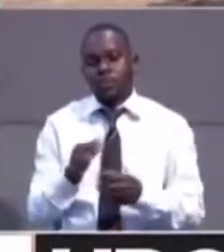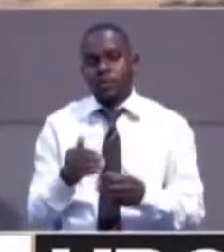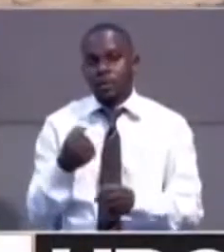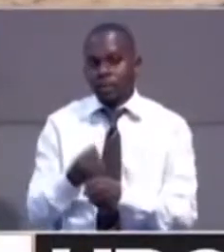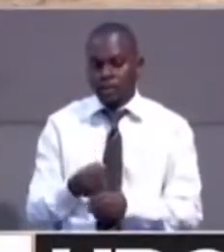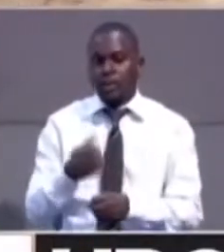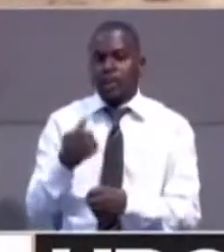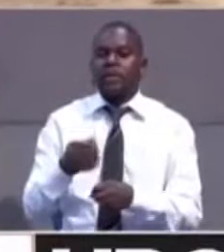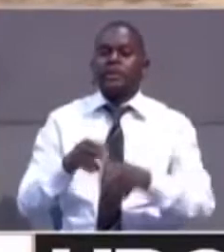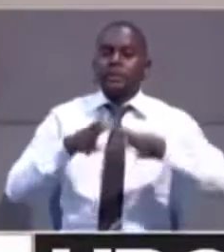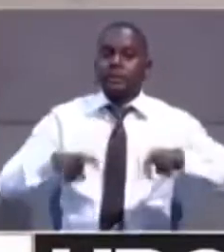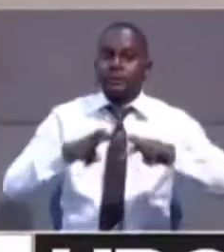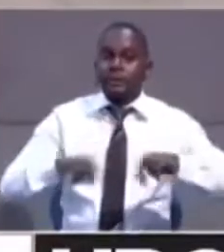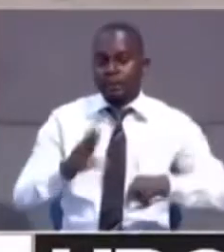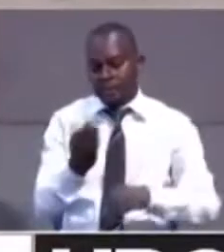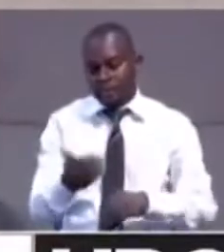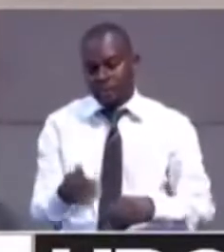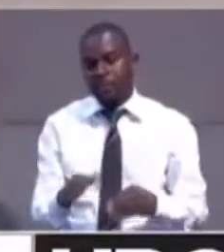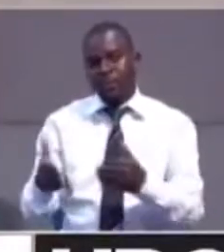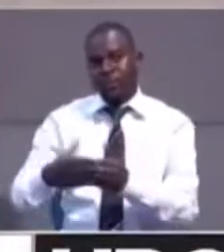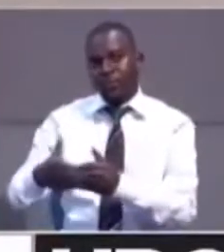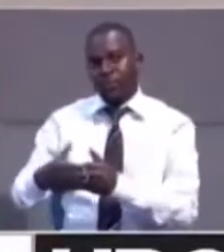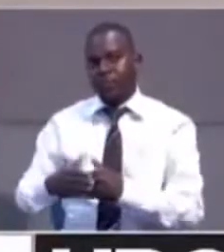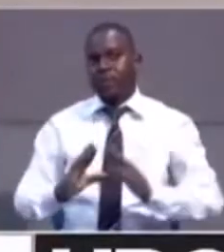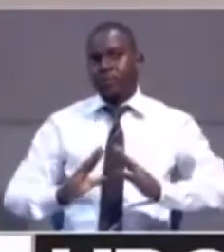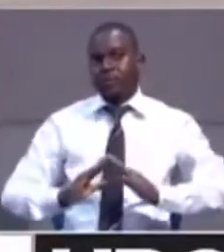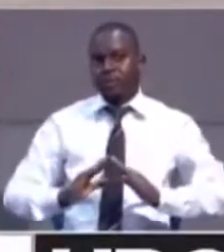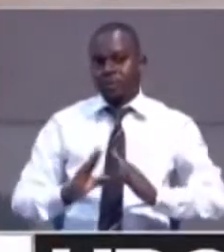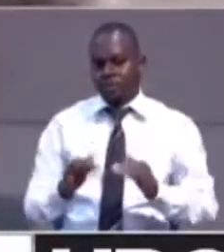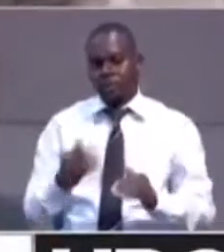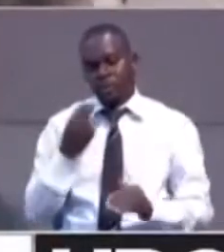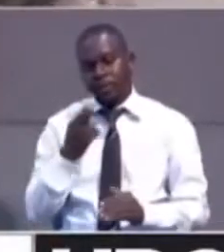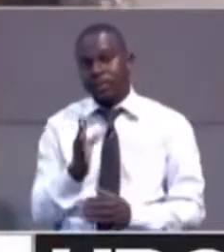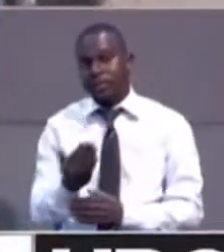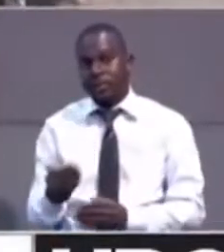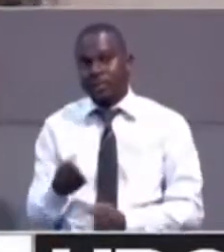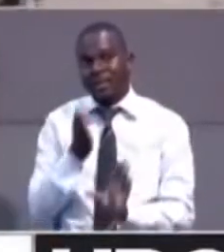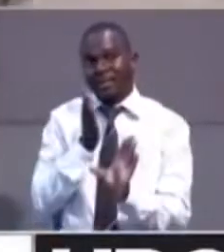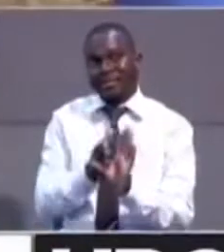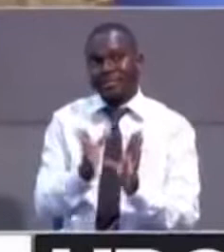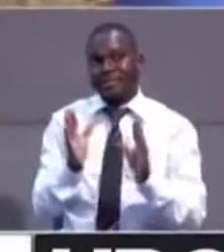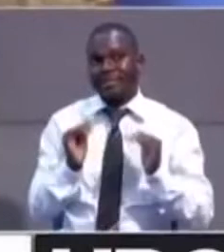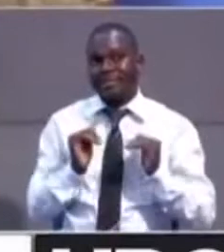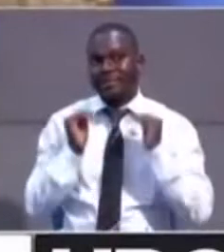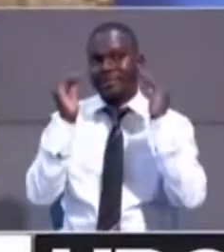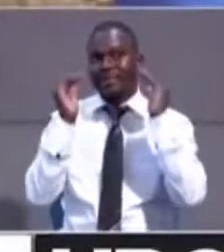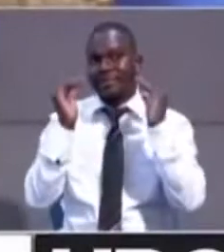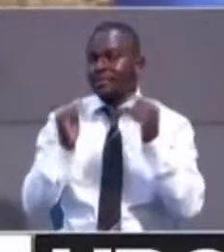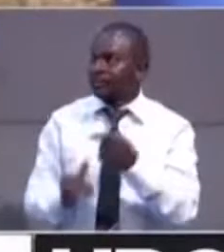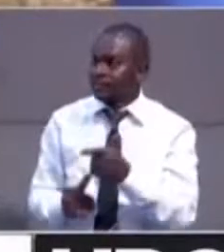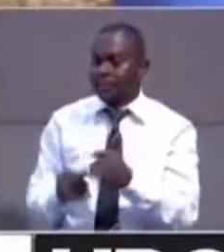Organization conducted a mini survey about children in the lockdown and discovered that children are psychologically